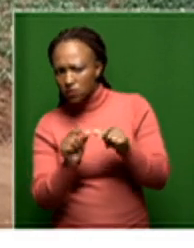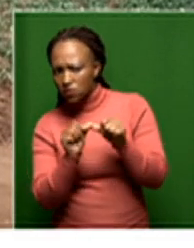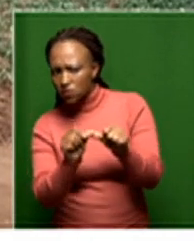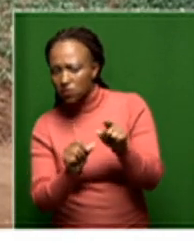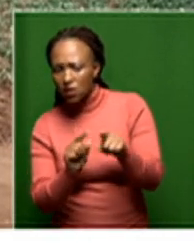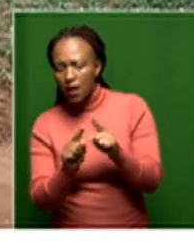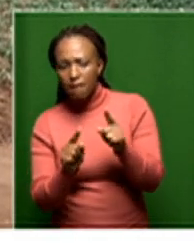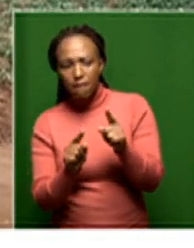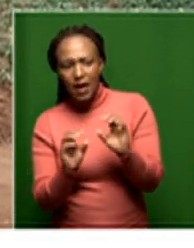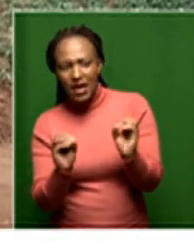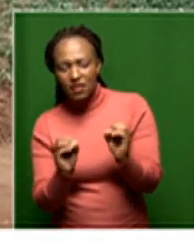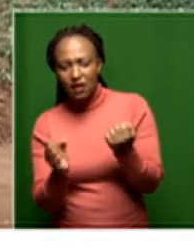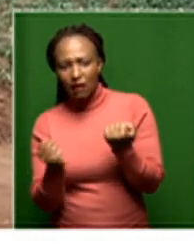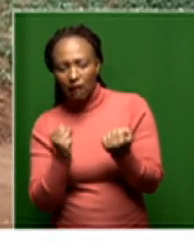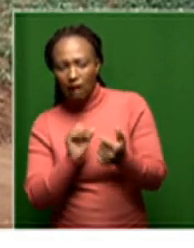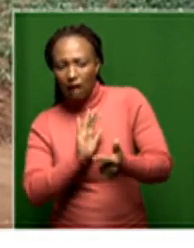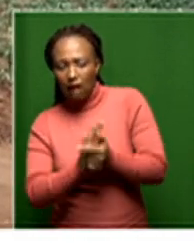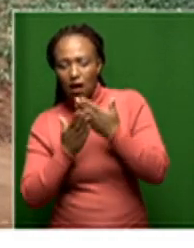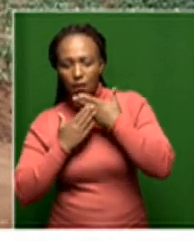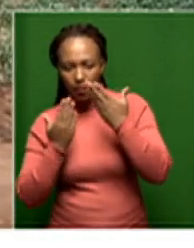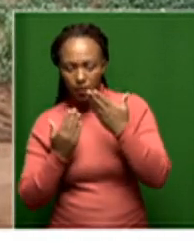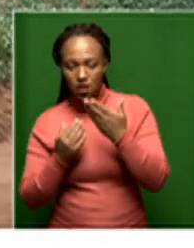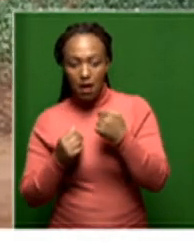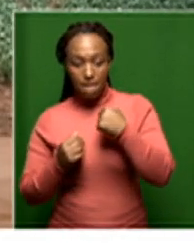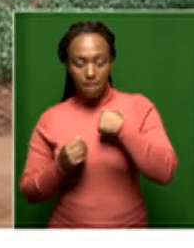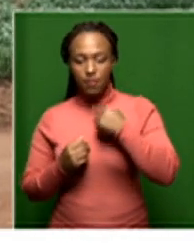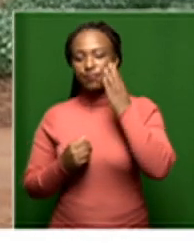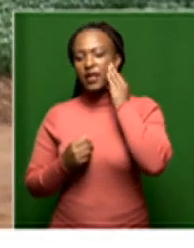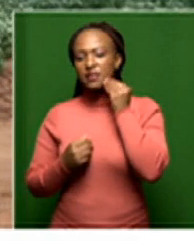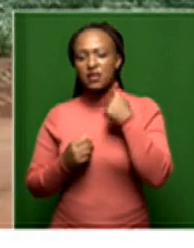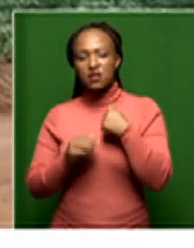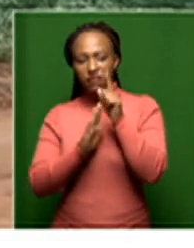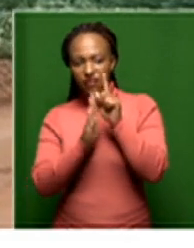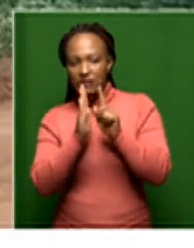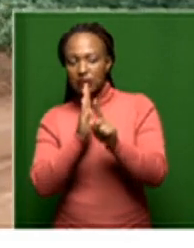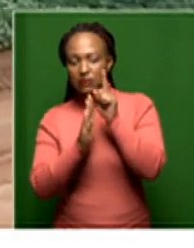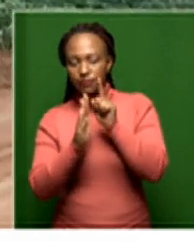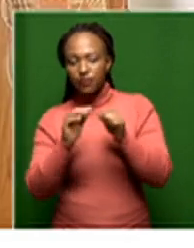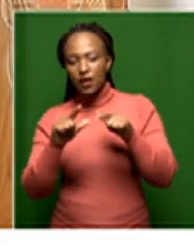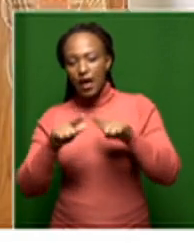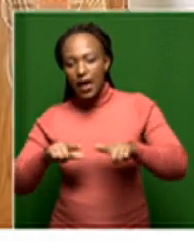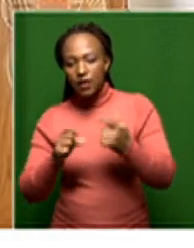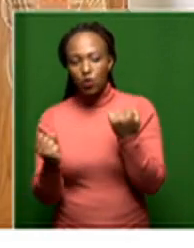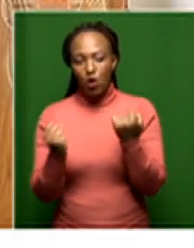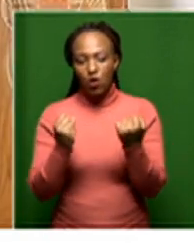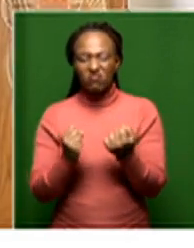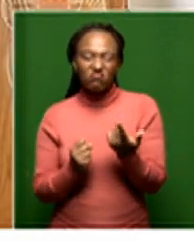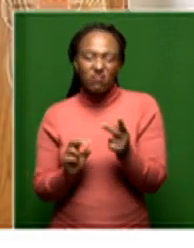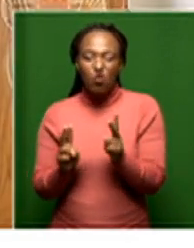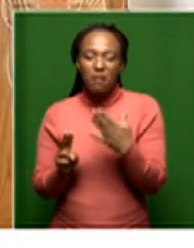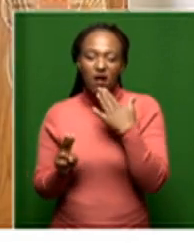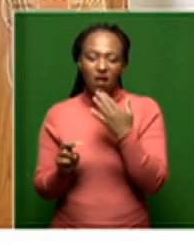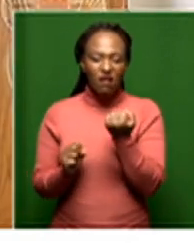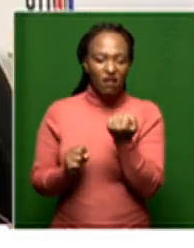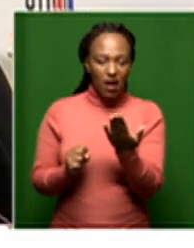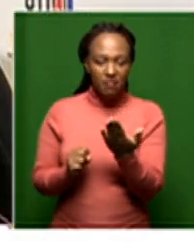without the judicialization. My own experience, having acted in the land claims court, is that an average claim takes